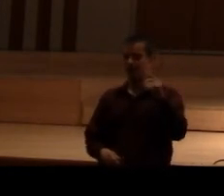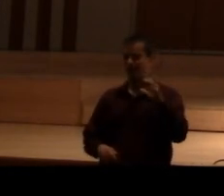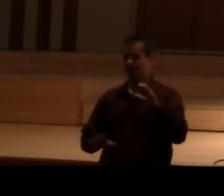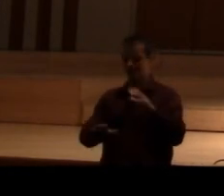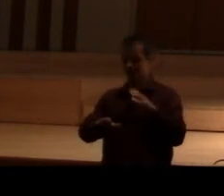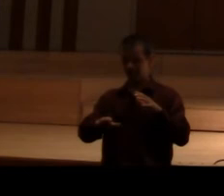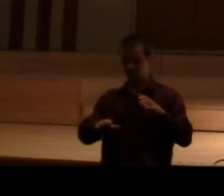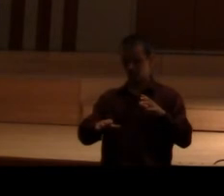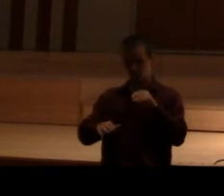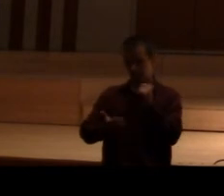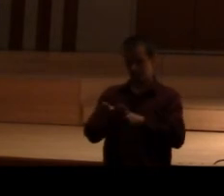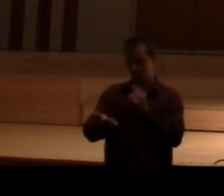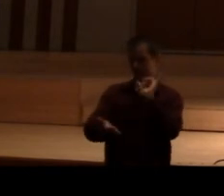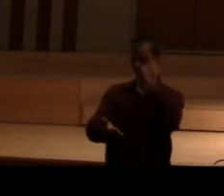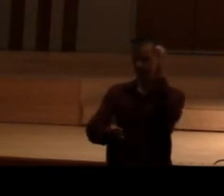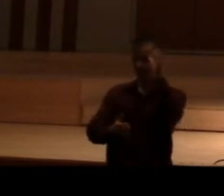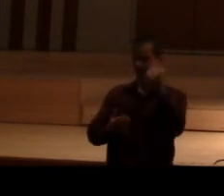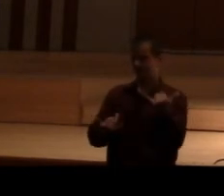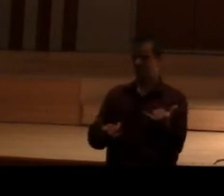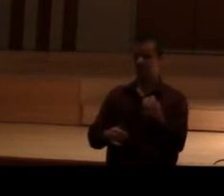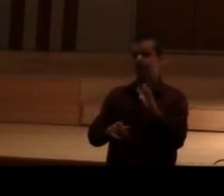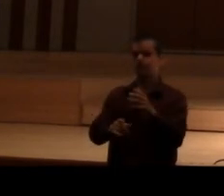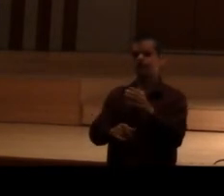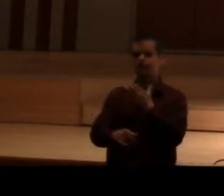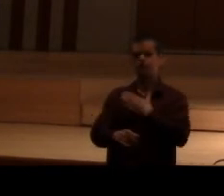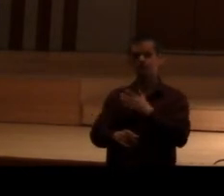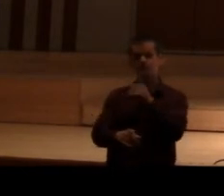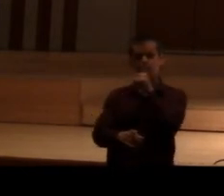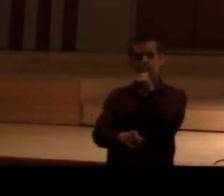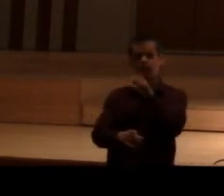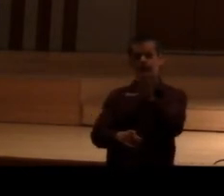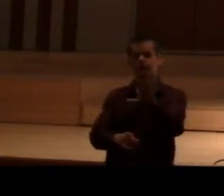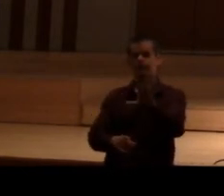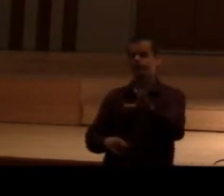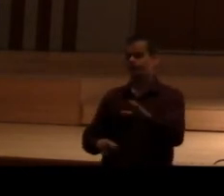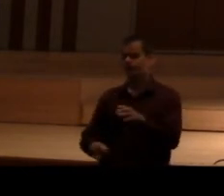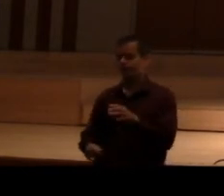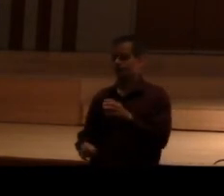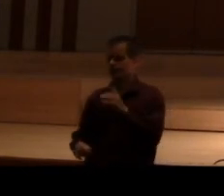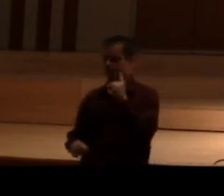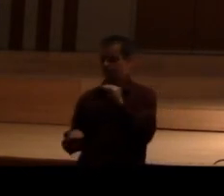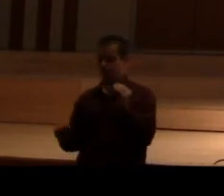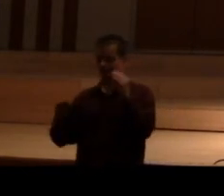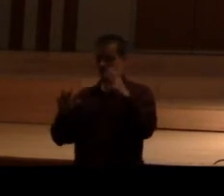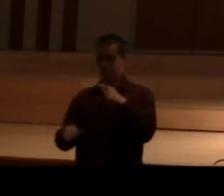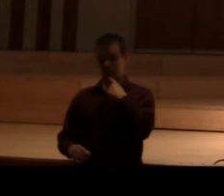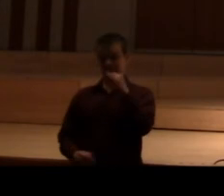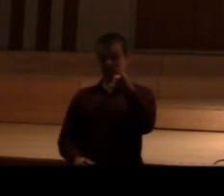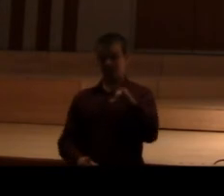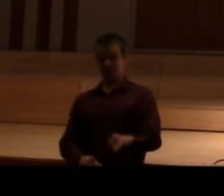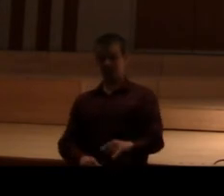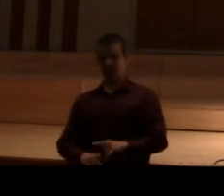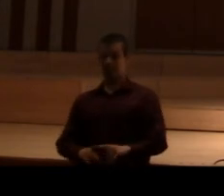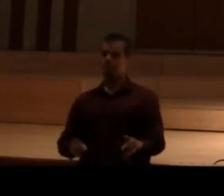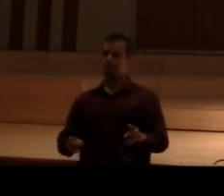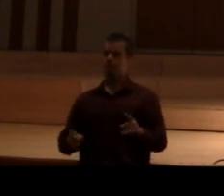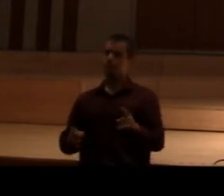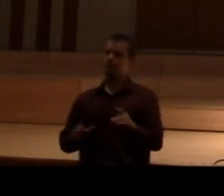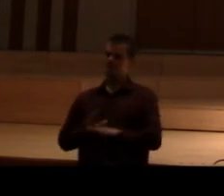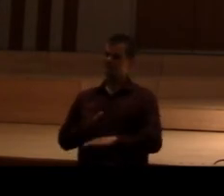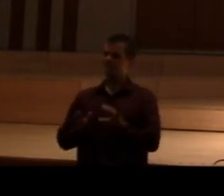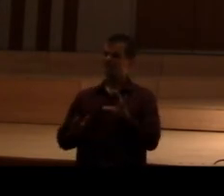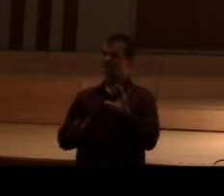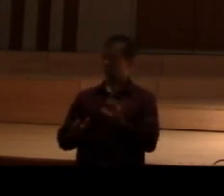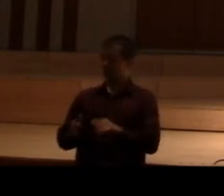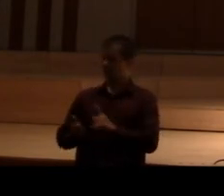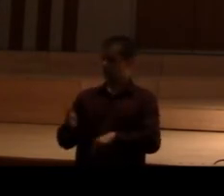that concept yet, so keep quiet. Now, I don't think any teacher would actually say that. But in essence, that is what we hear every day